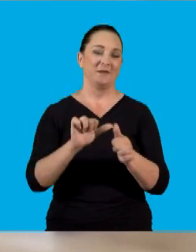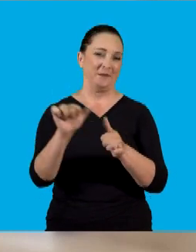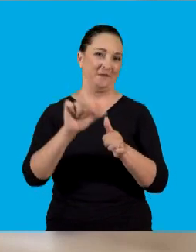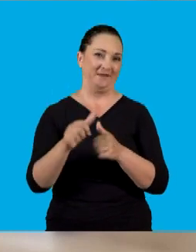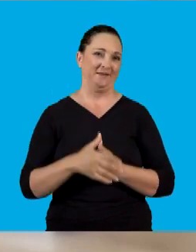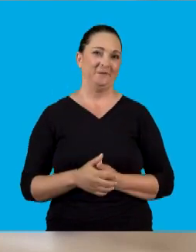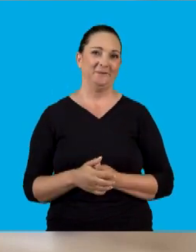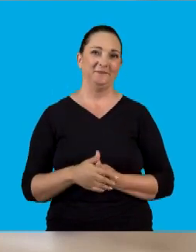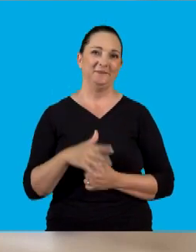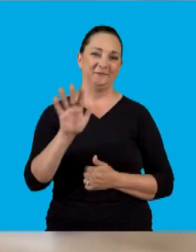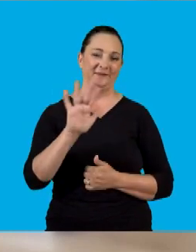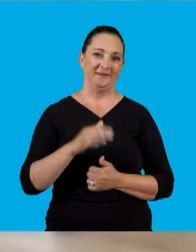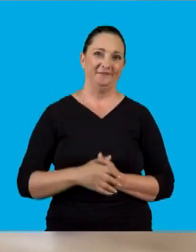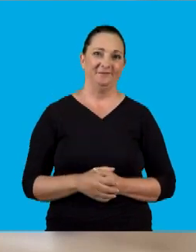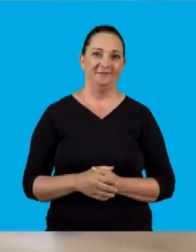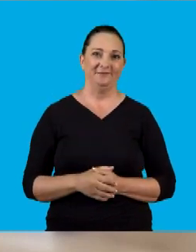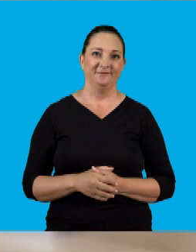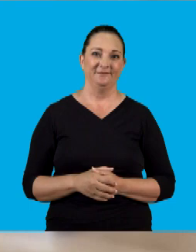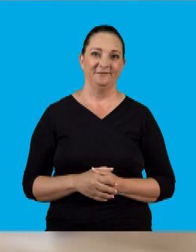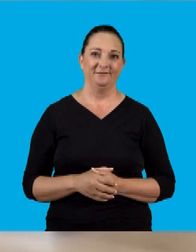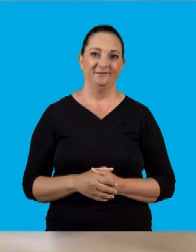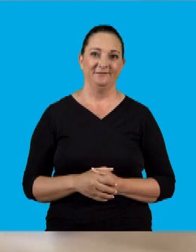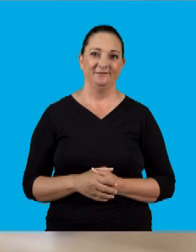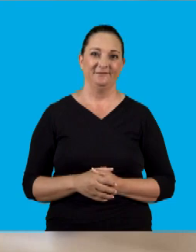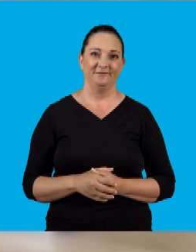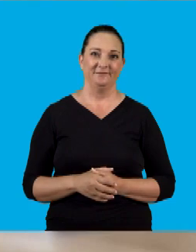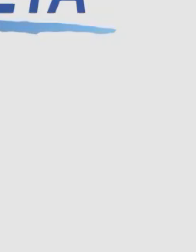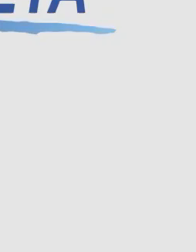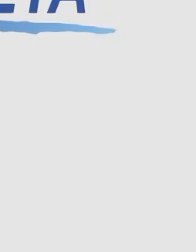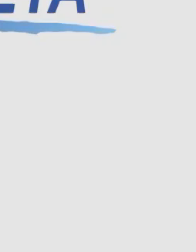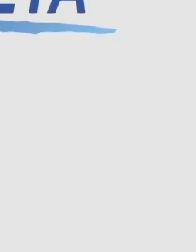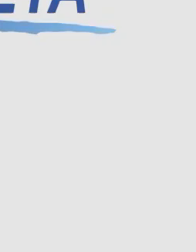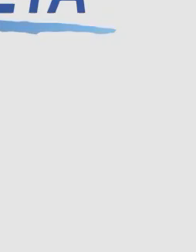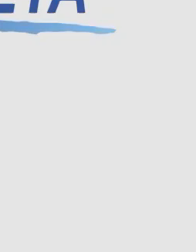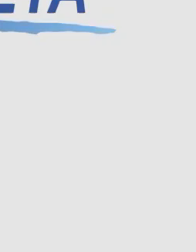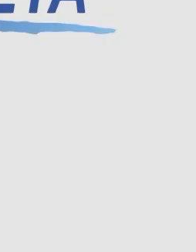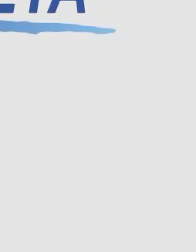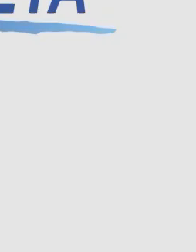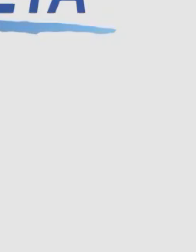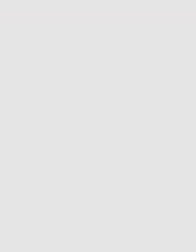tomorrow better. Goodbye, grade 10s.